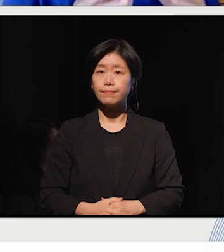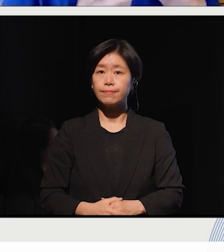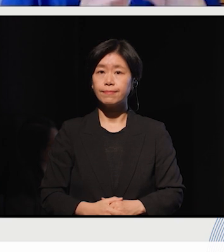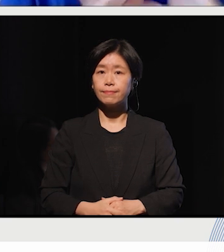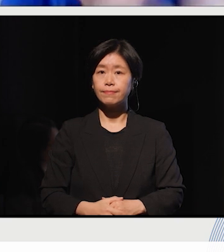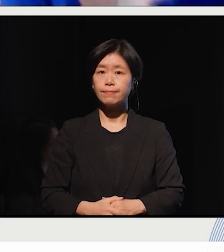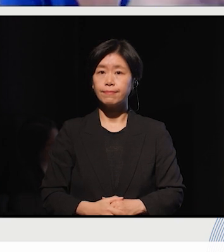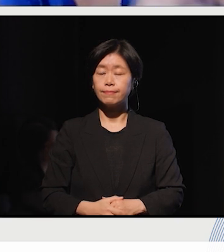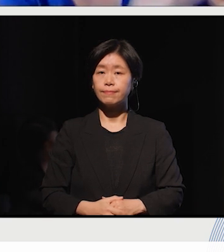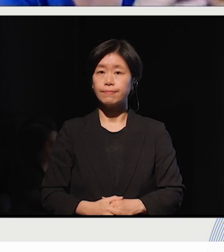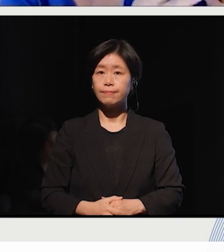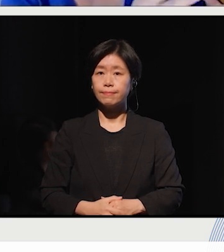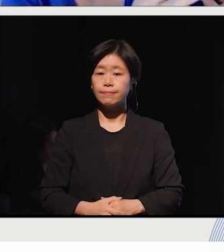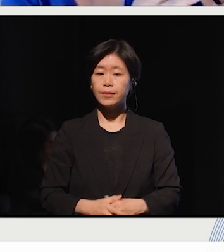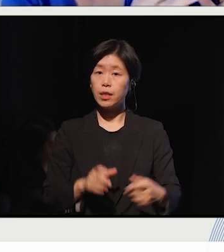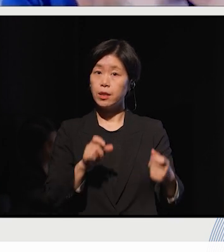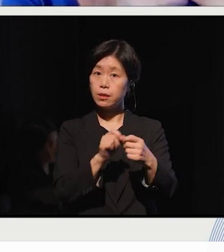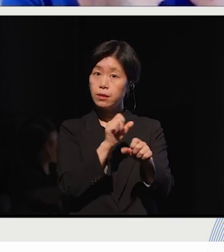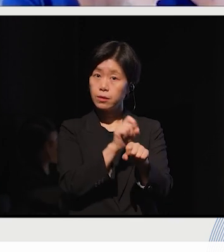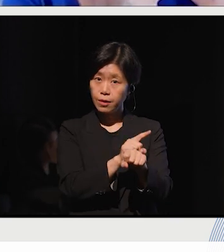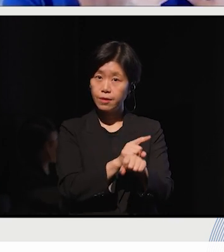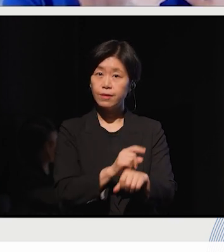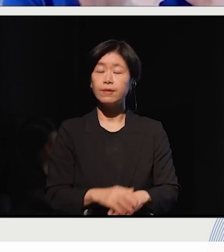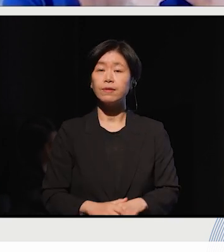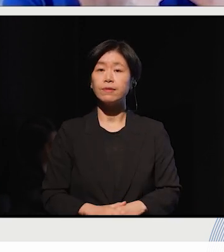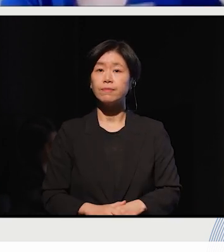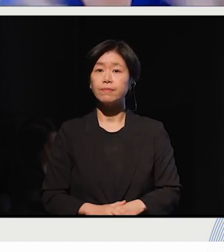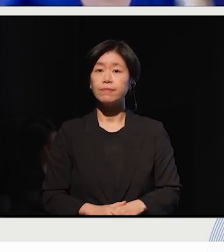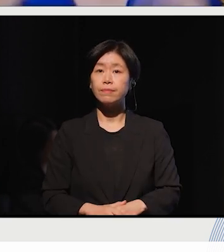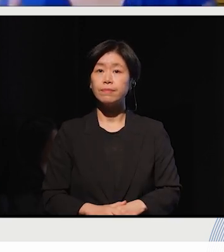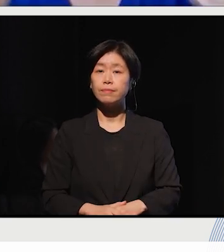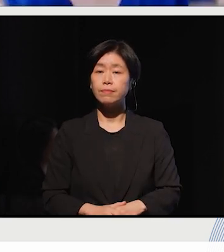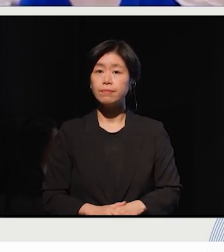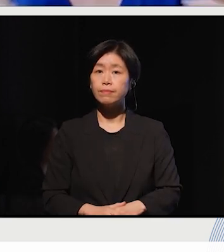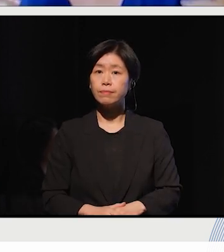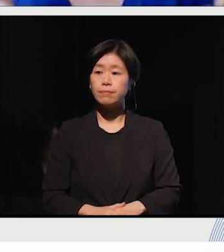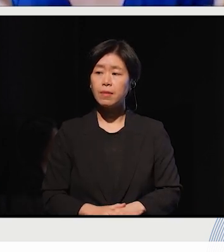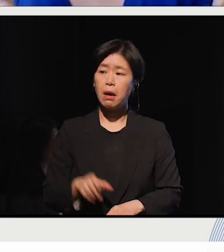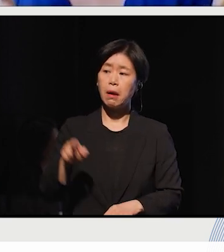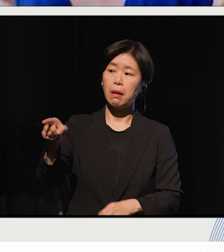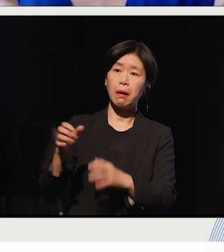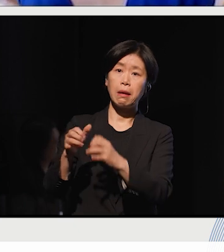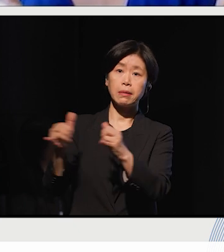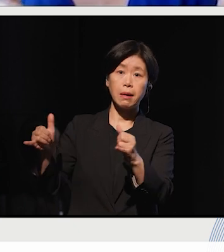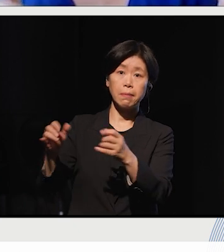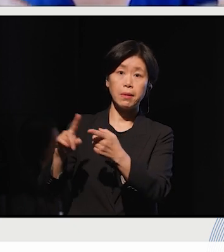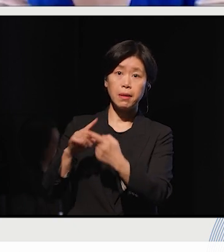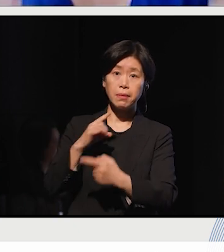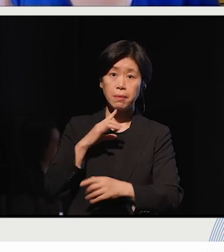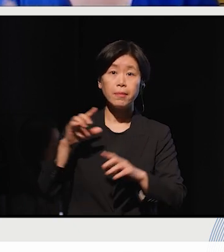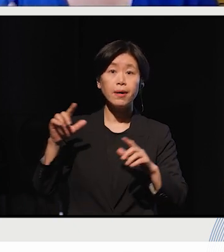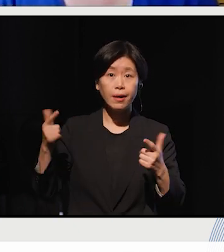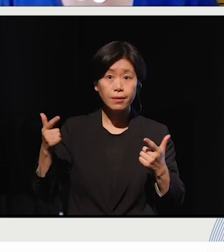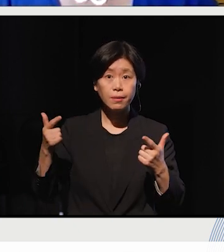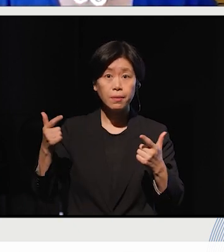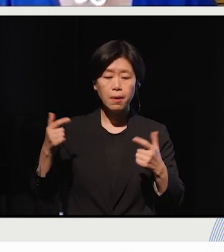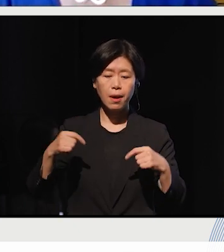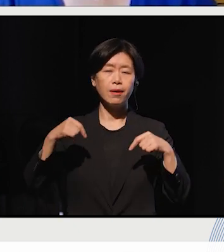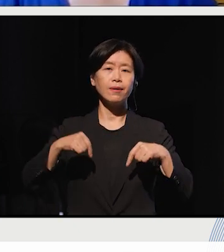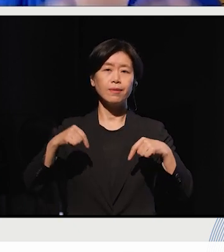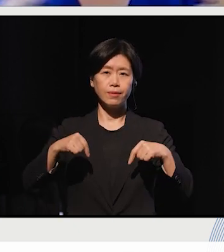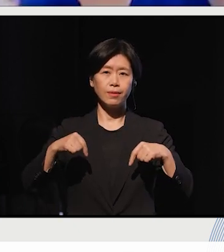that about those people over there, that accessibility is about us right here. And that when we make